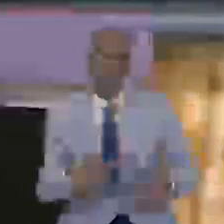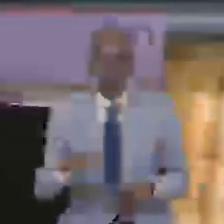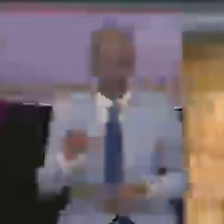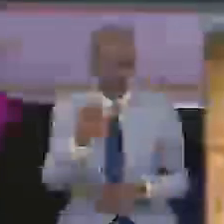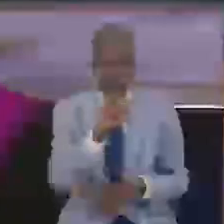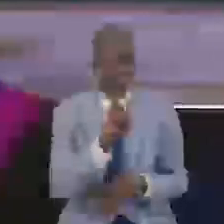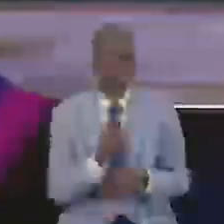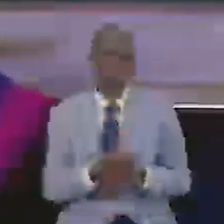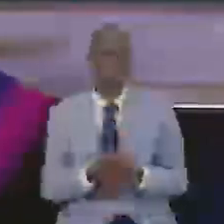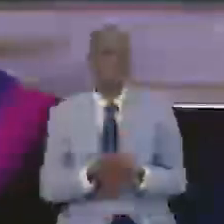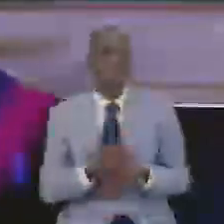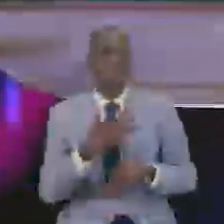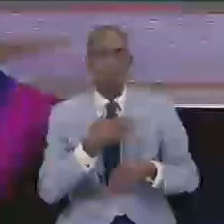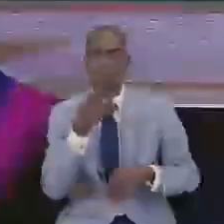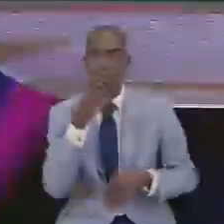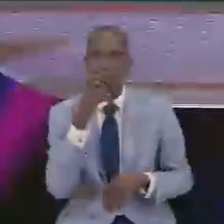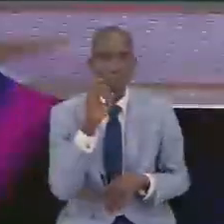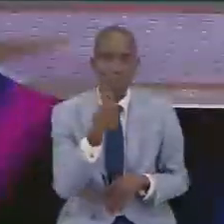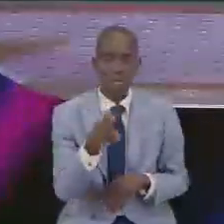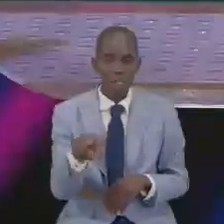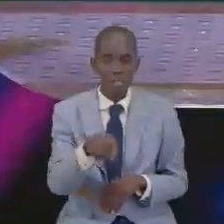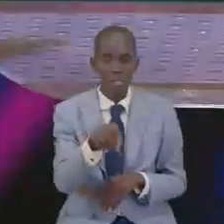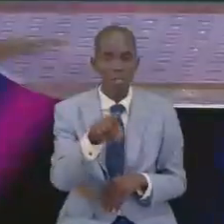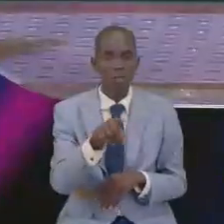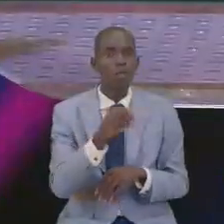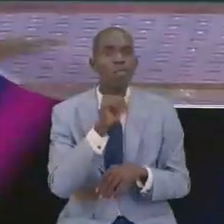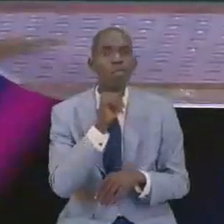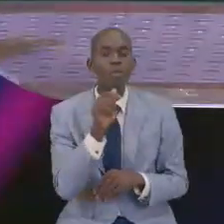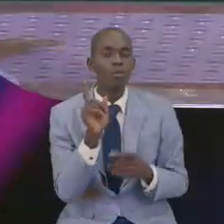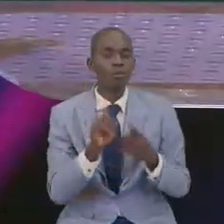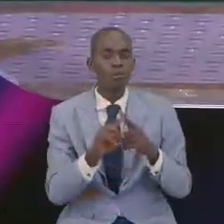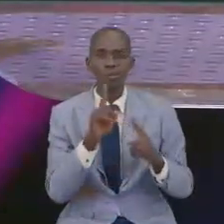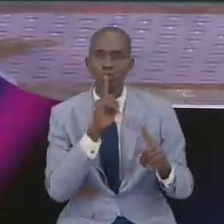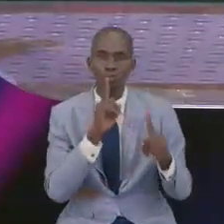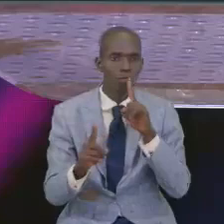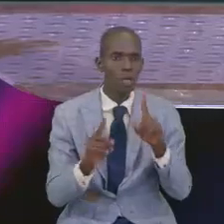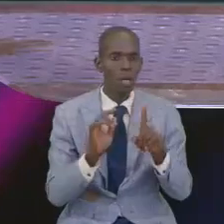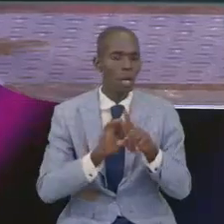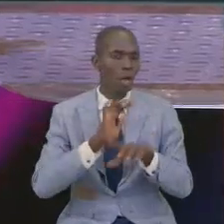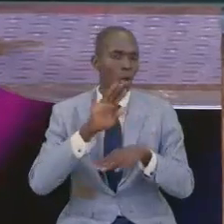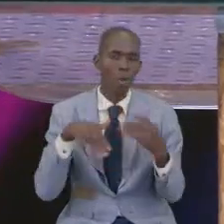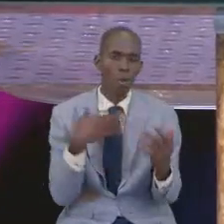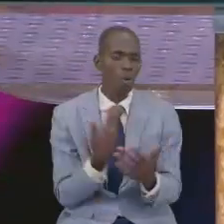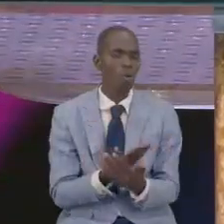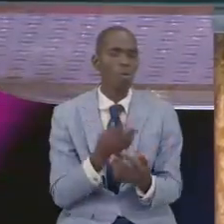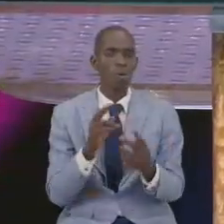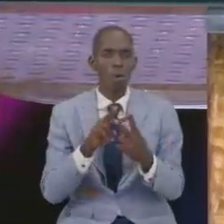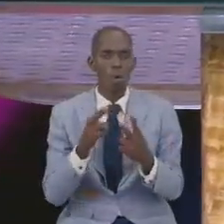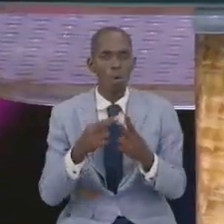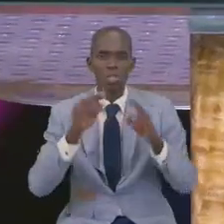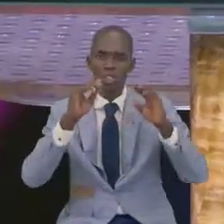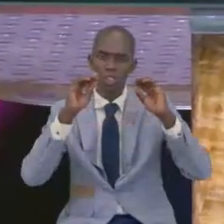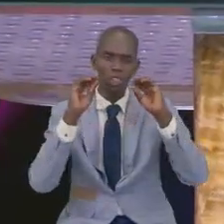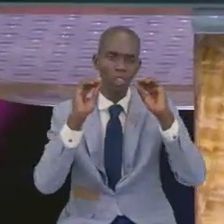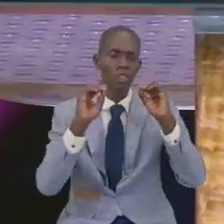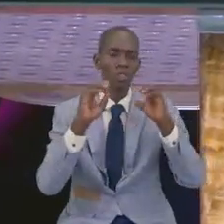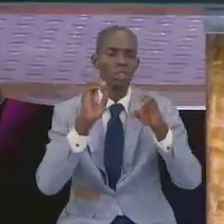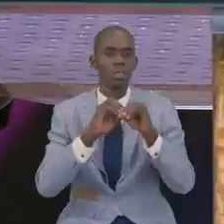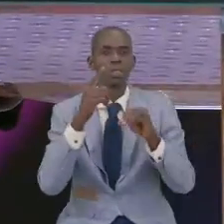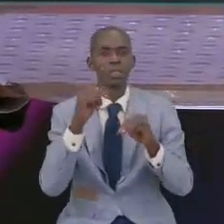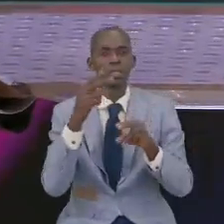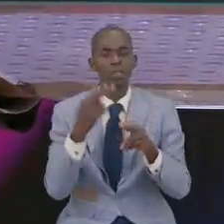them and commanded them not to speak at all, nor teach in the